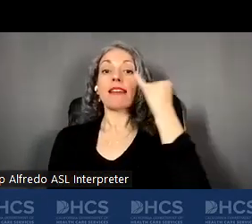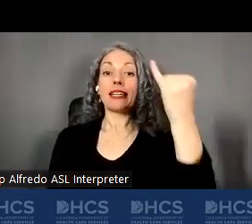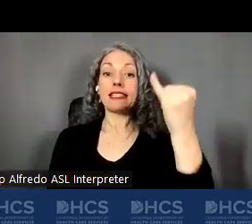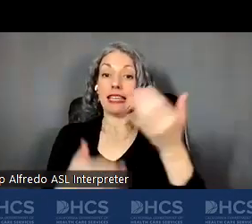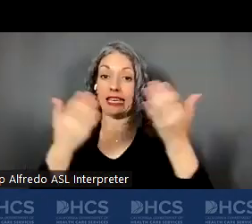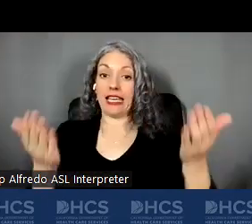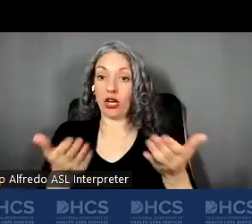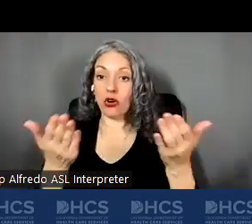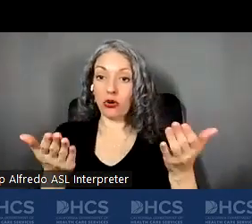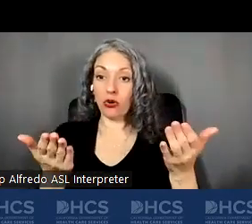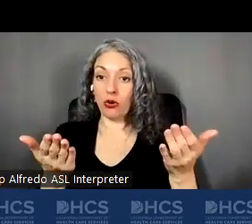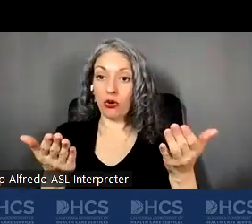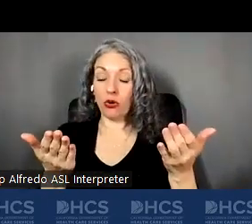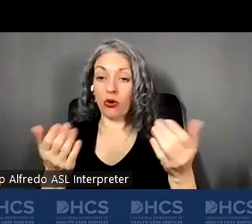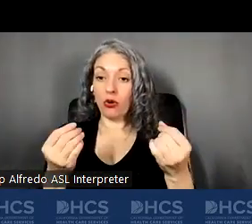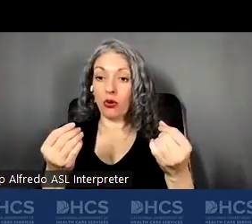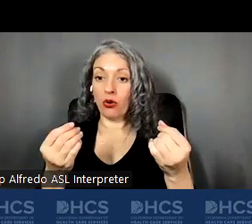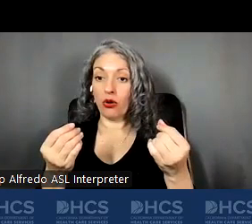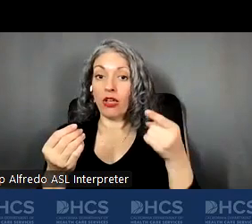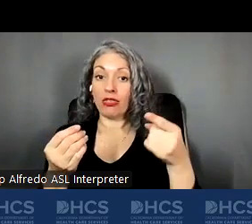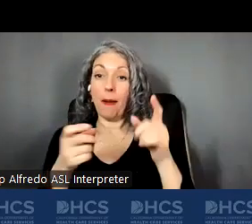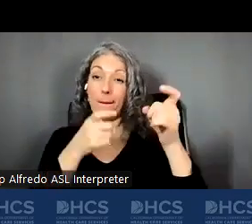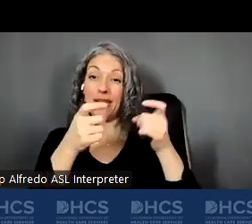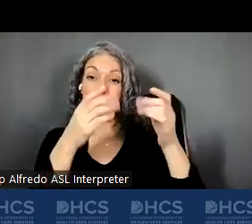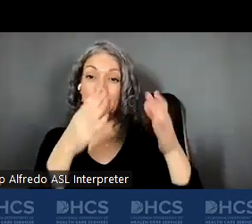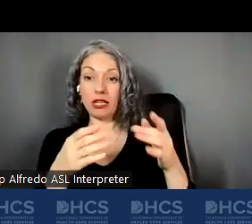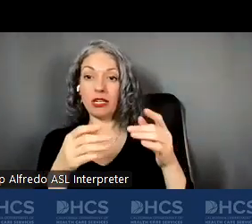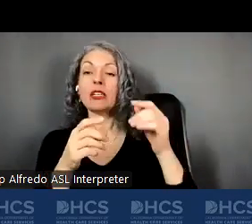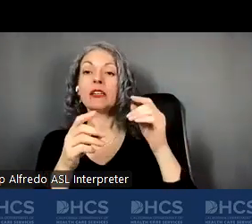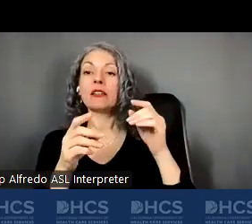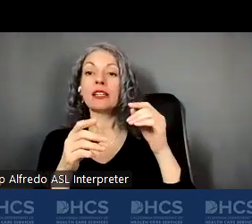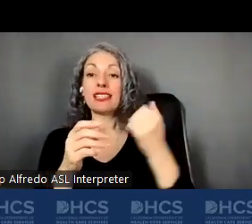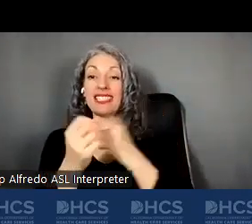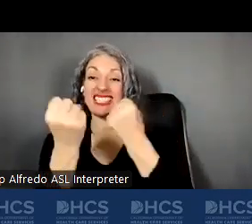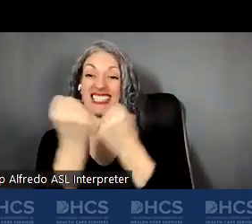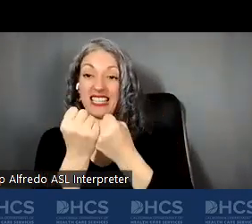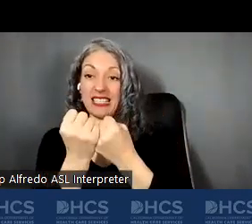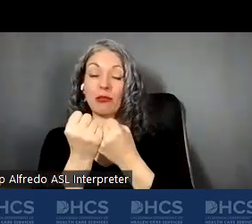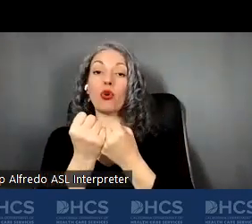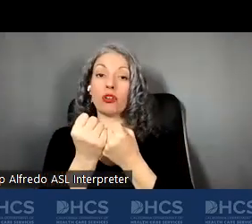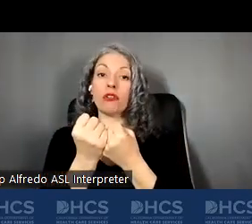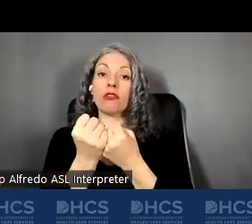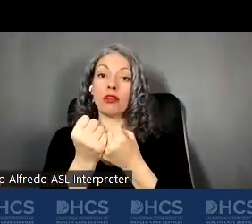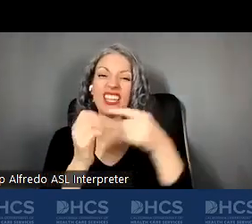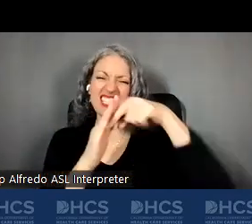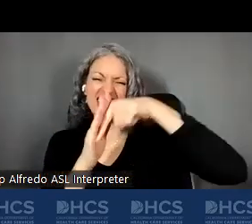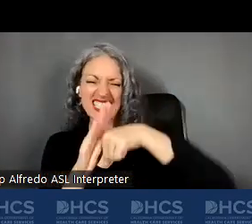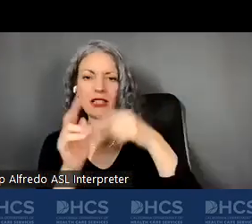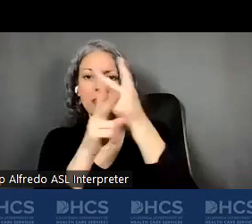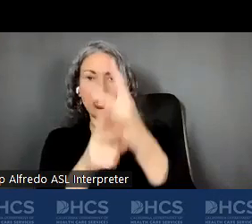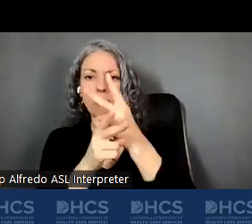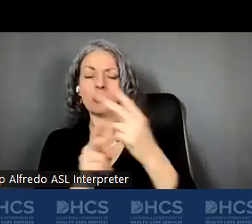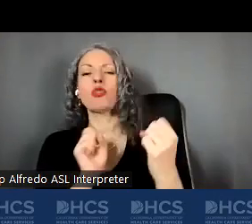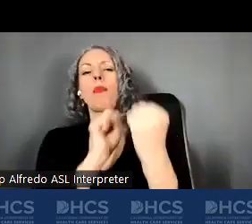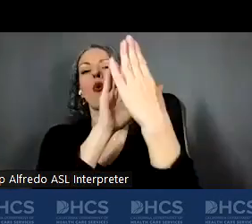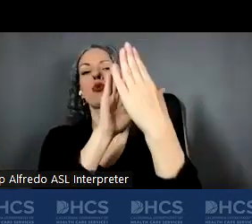that enhanced care management is designed to support a comprehensive care management approach